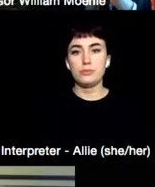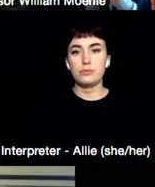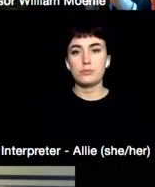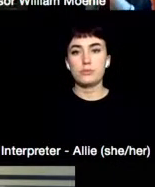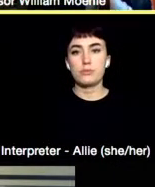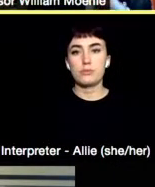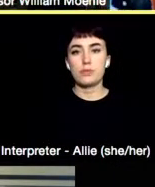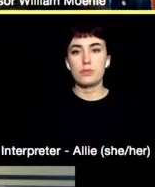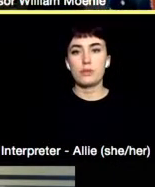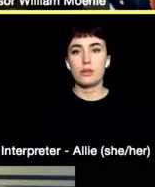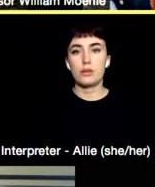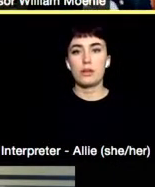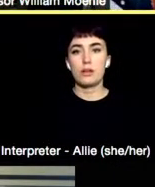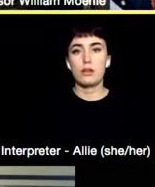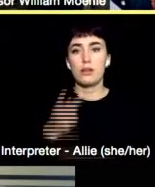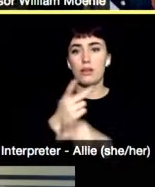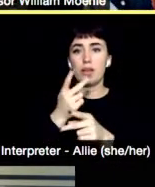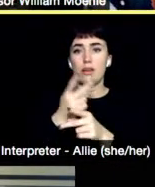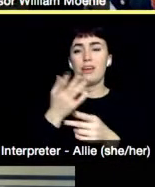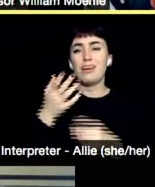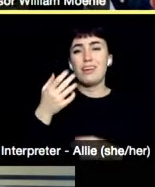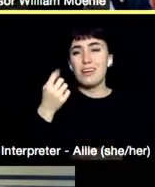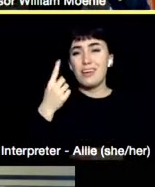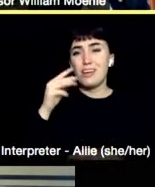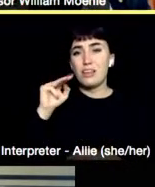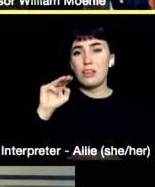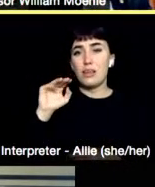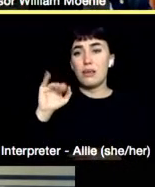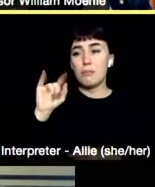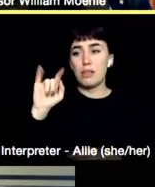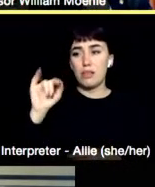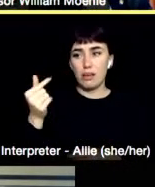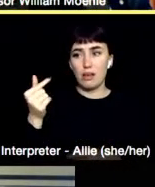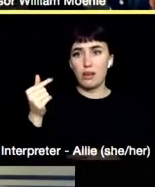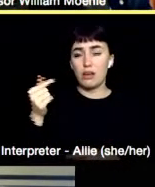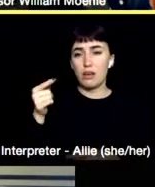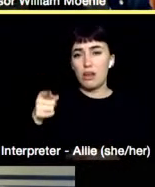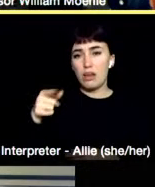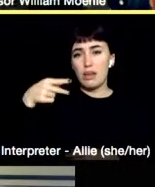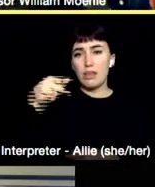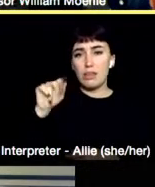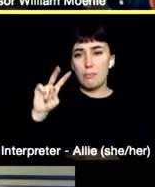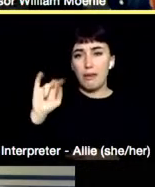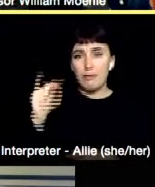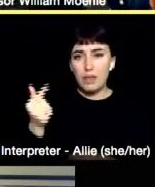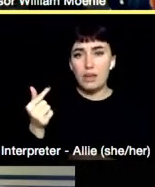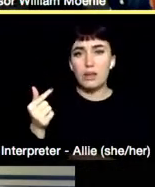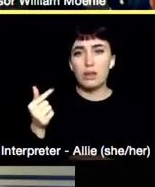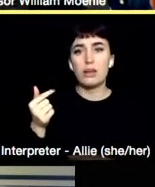So and even the milling and even the milling and paving